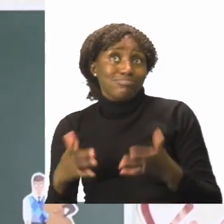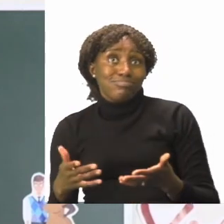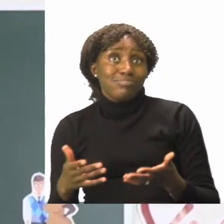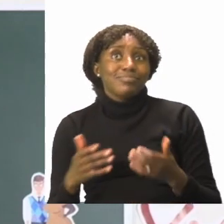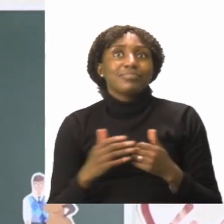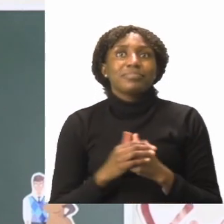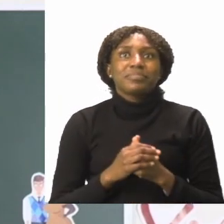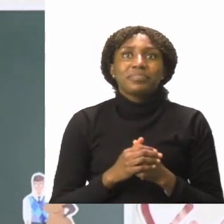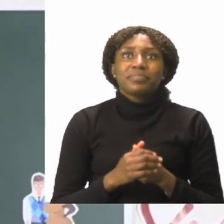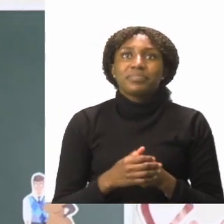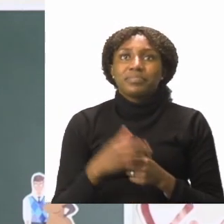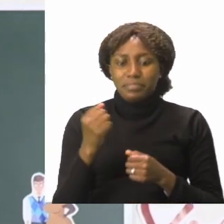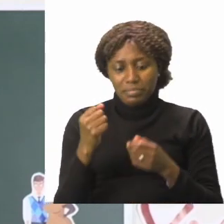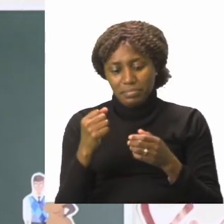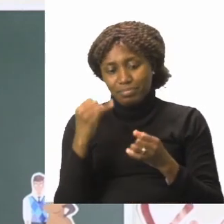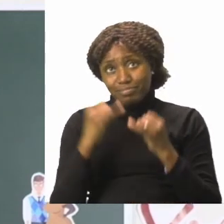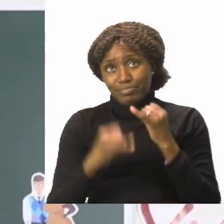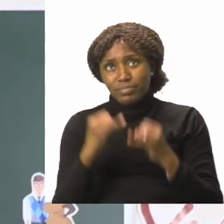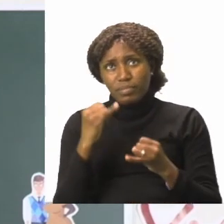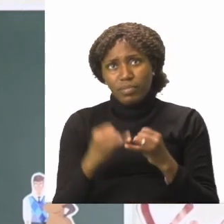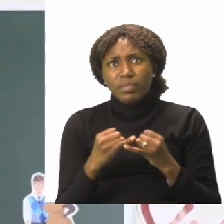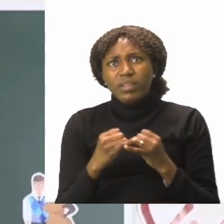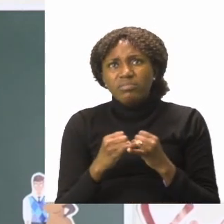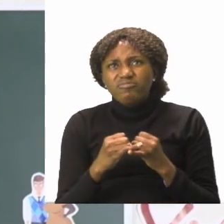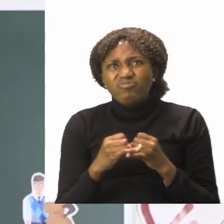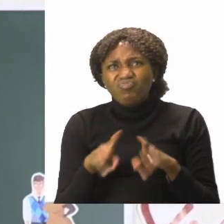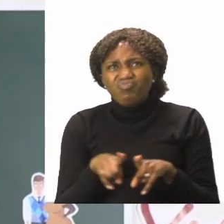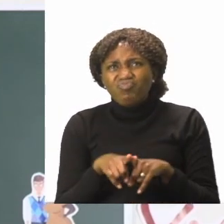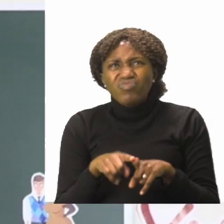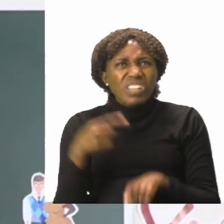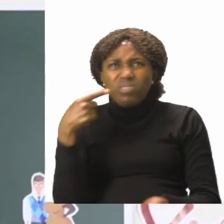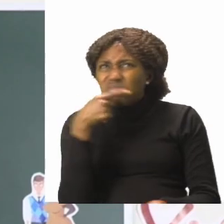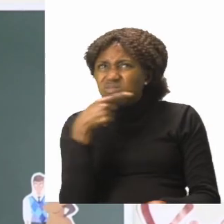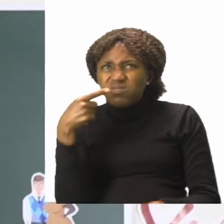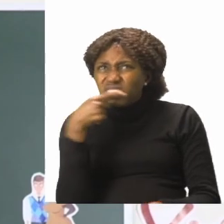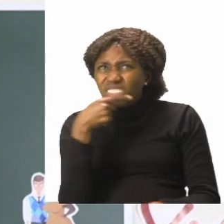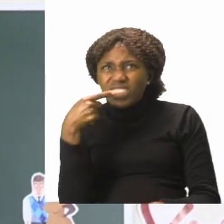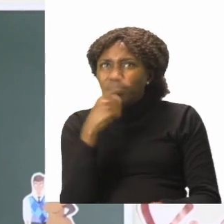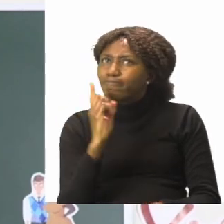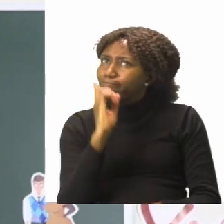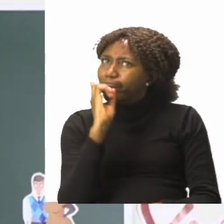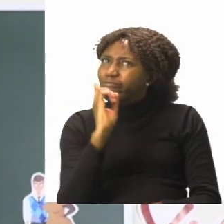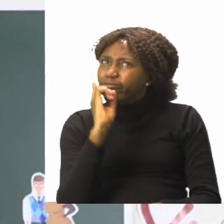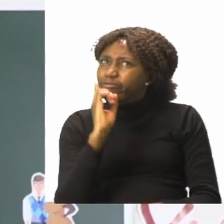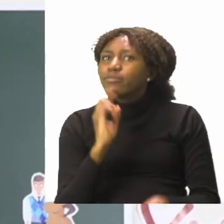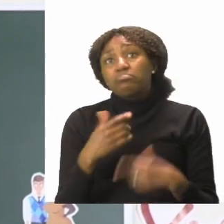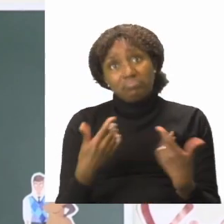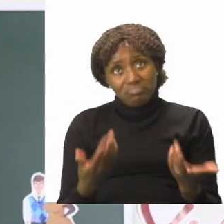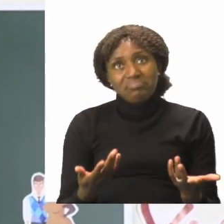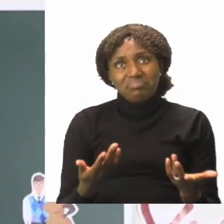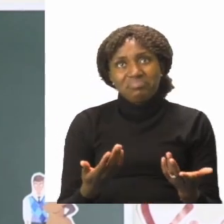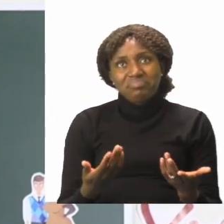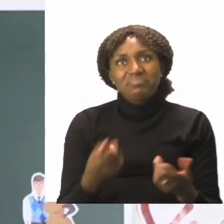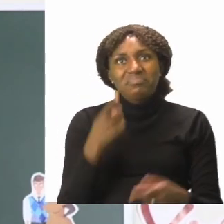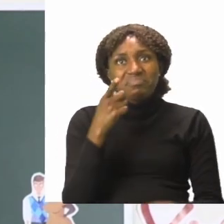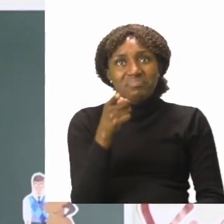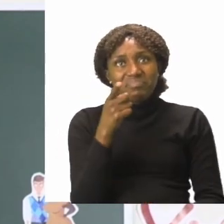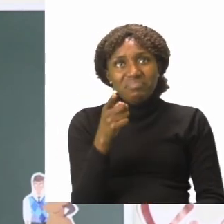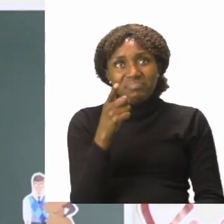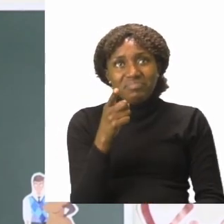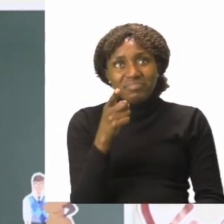we have this person here who seems to be brushing his teeth. Now for today, we're going to call him